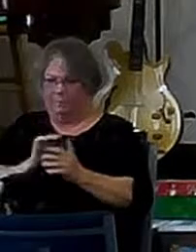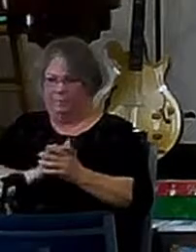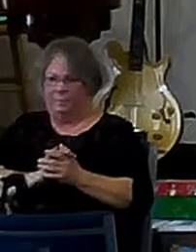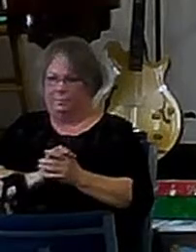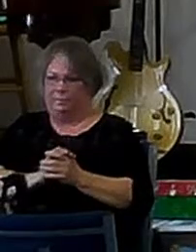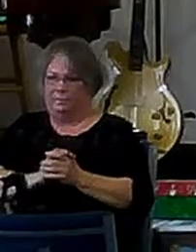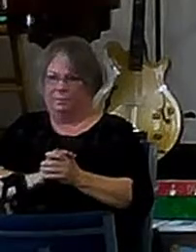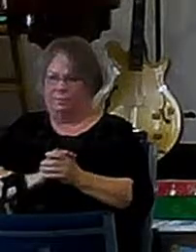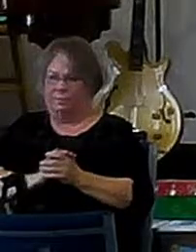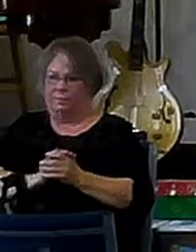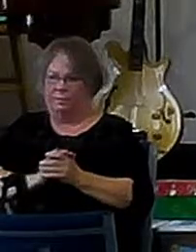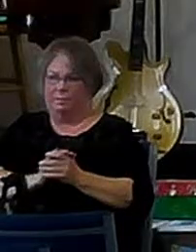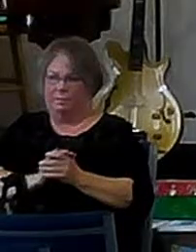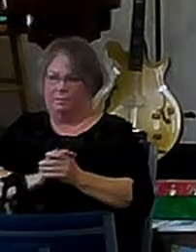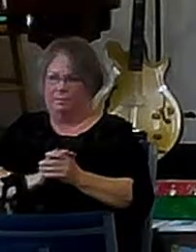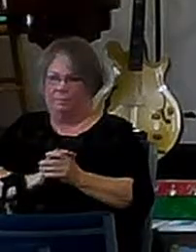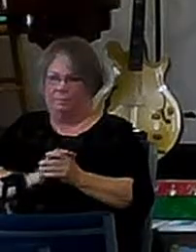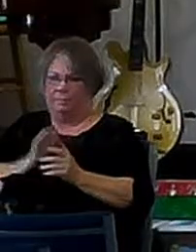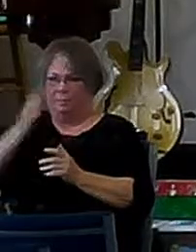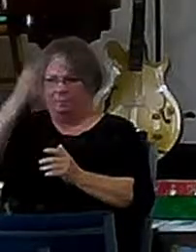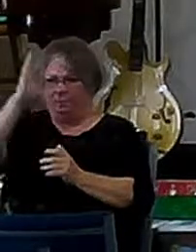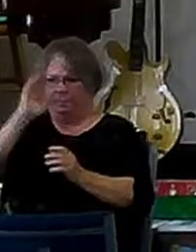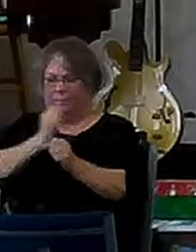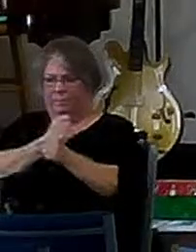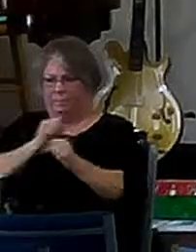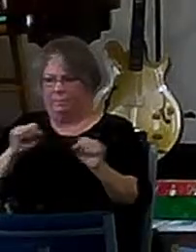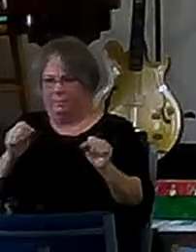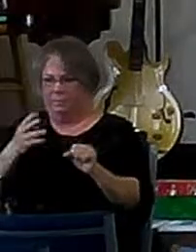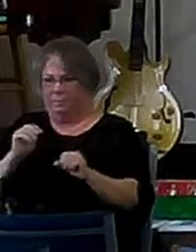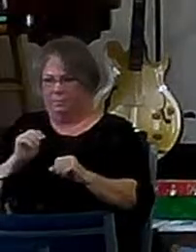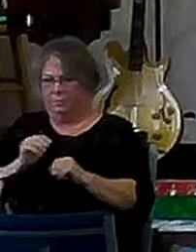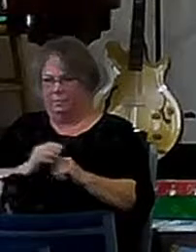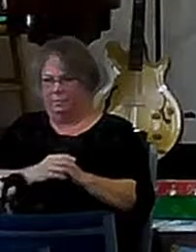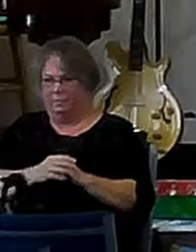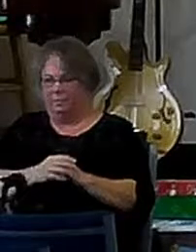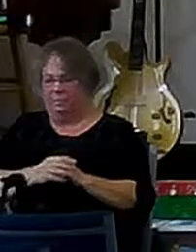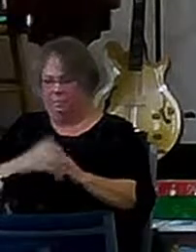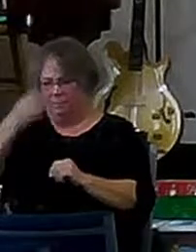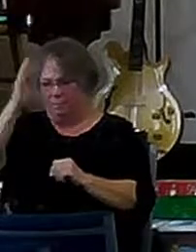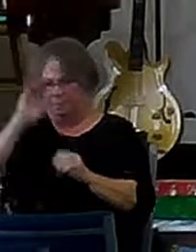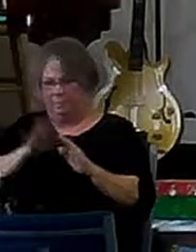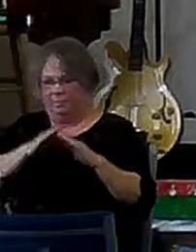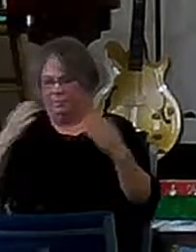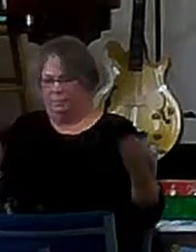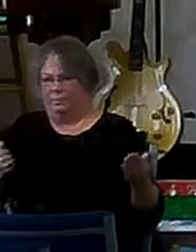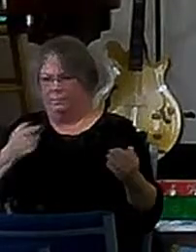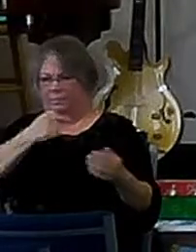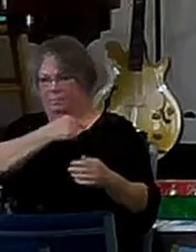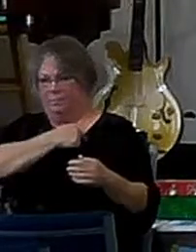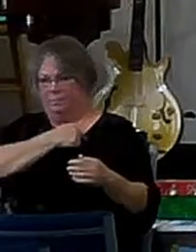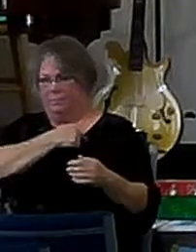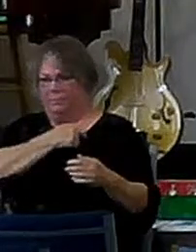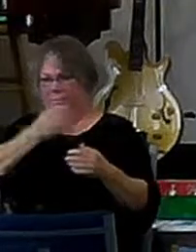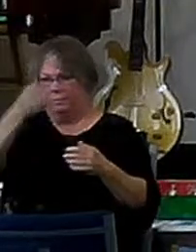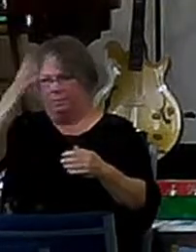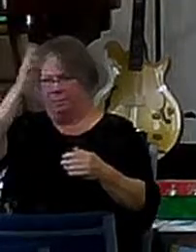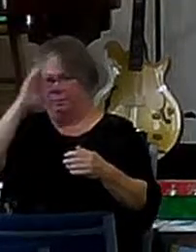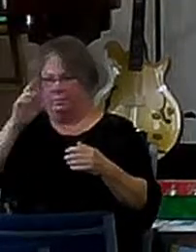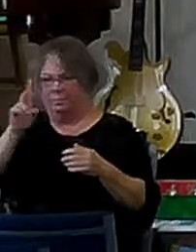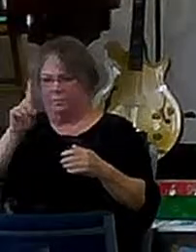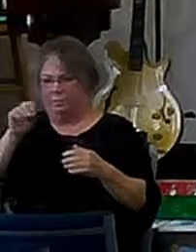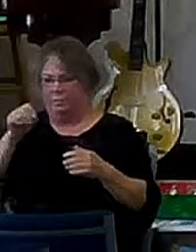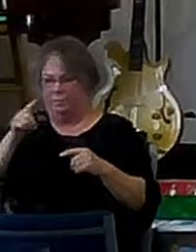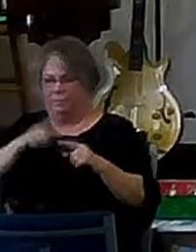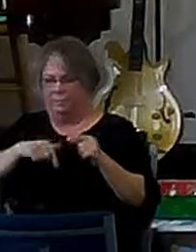You probably say something like this: God, save them. God, open their hearts. God, do what